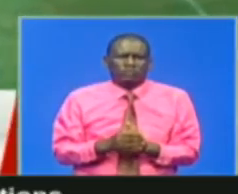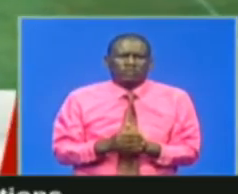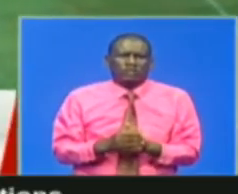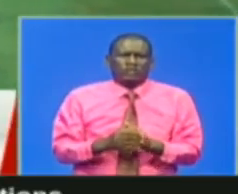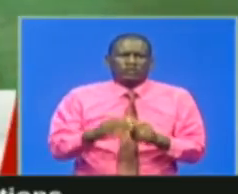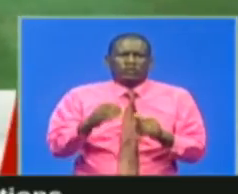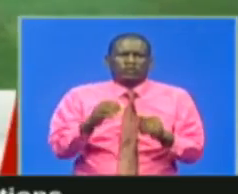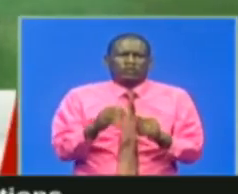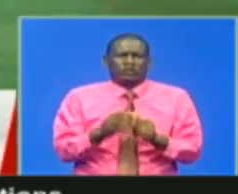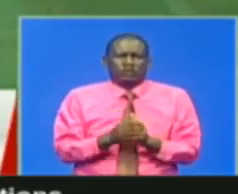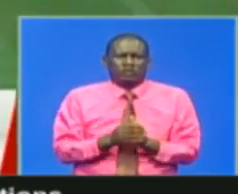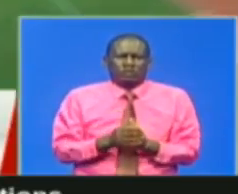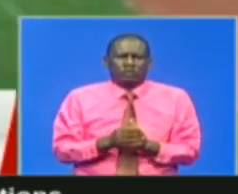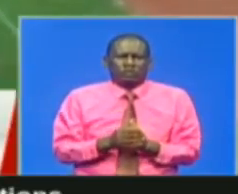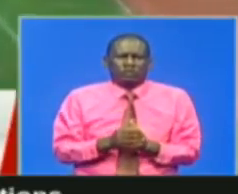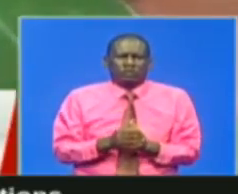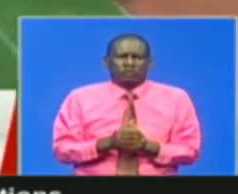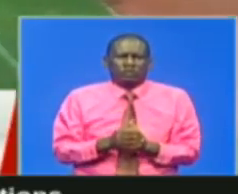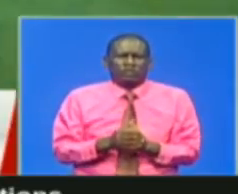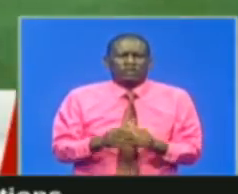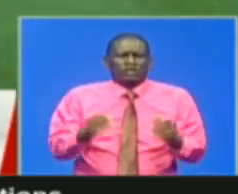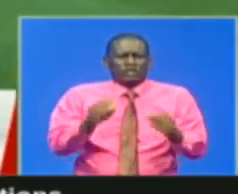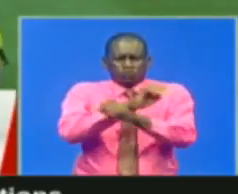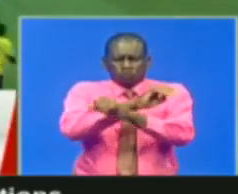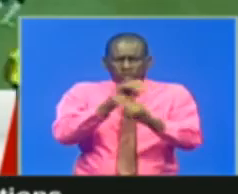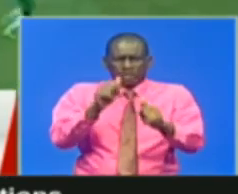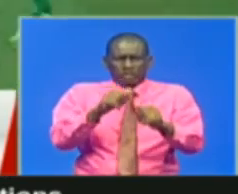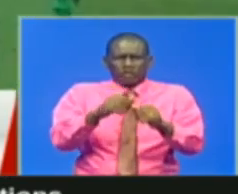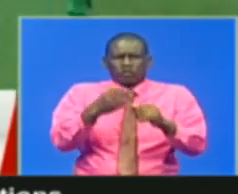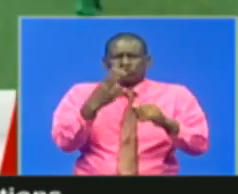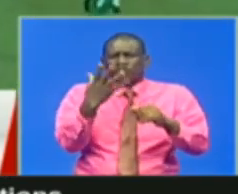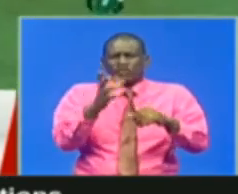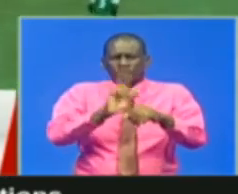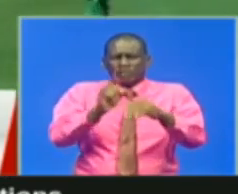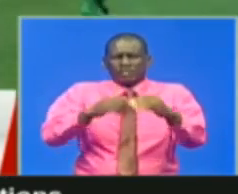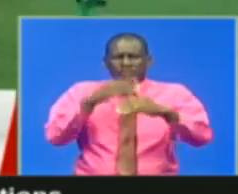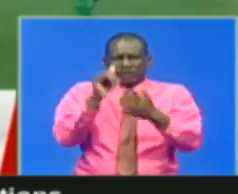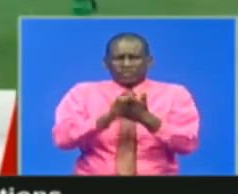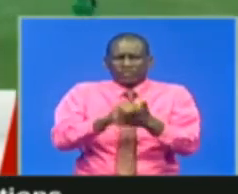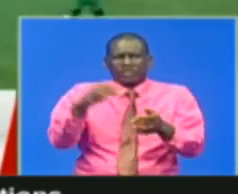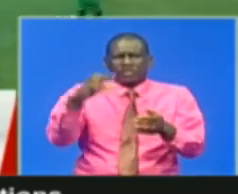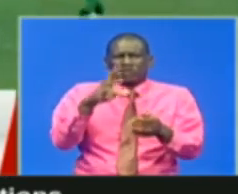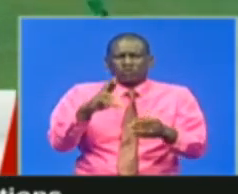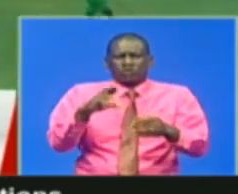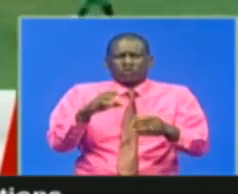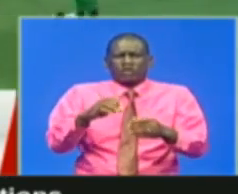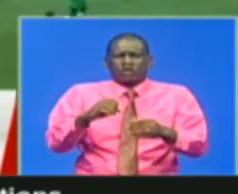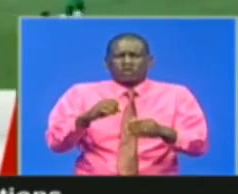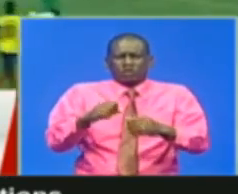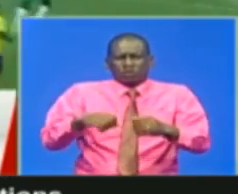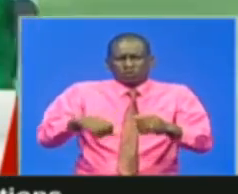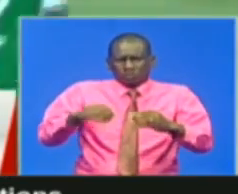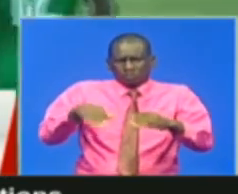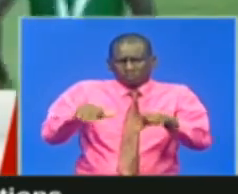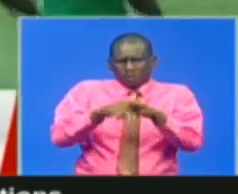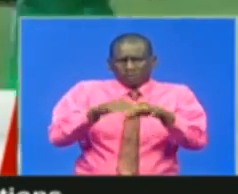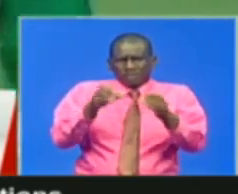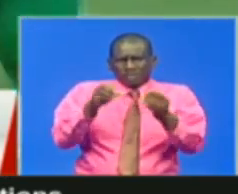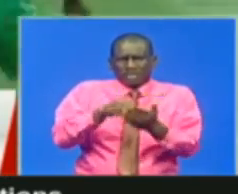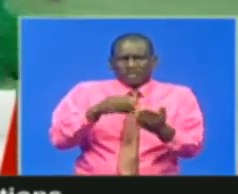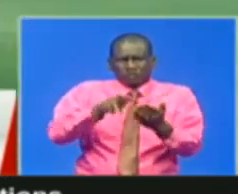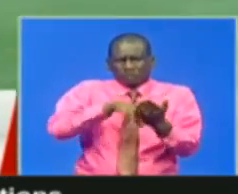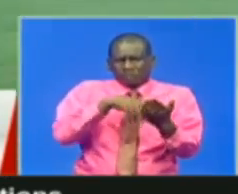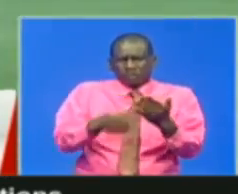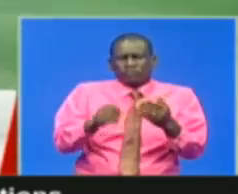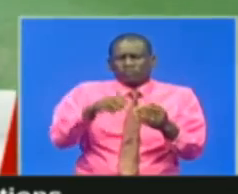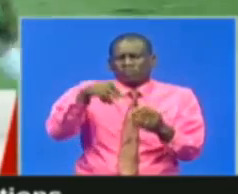on here. He beautifully and calmly laid. 25 minutes later, and the Gor defense once again could not deal with the pace of the Petro